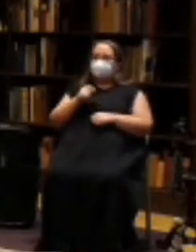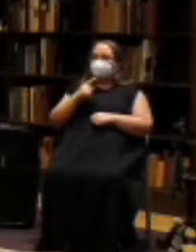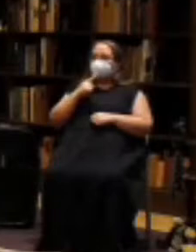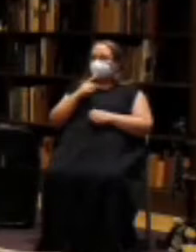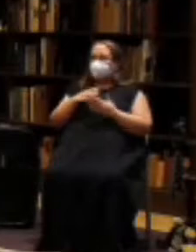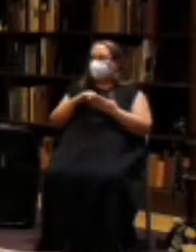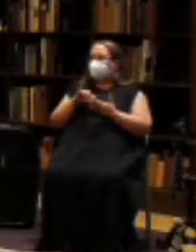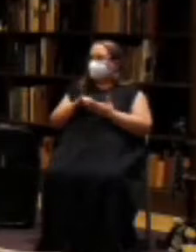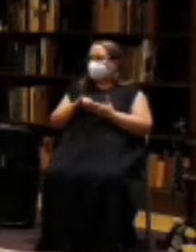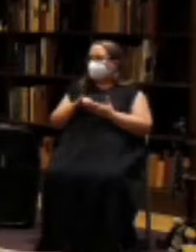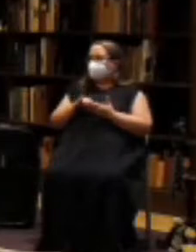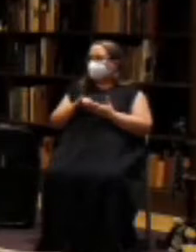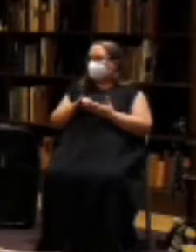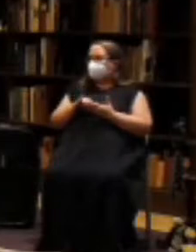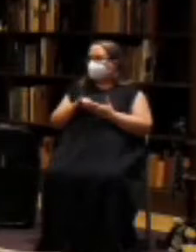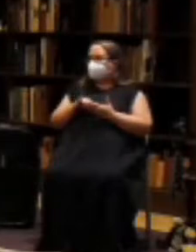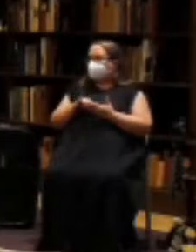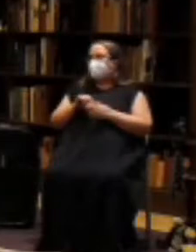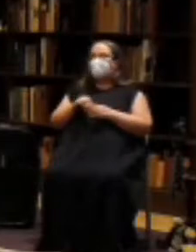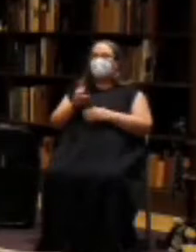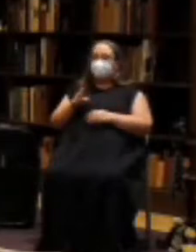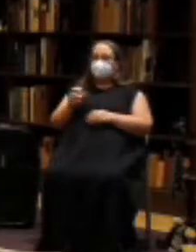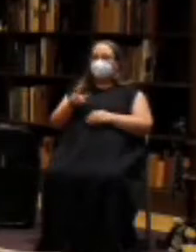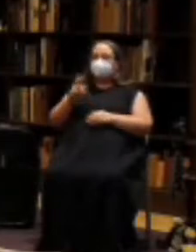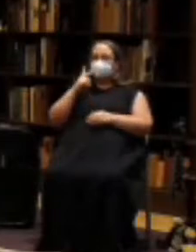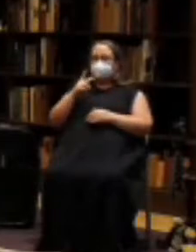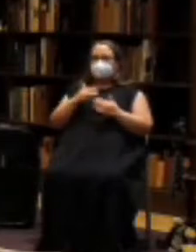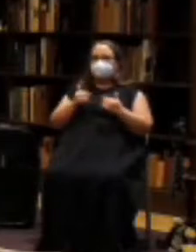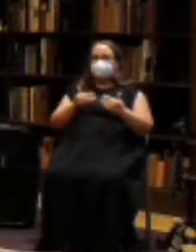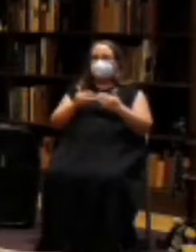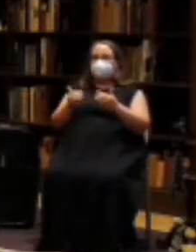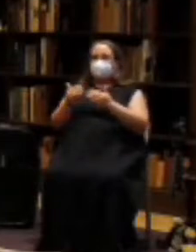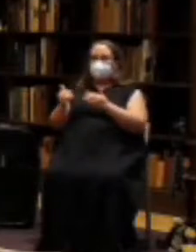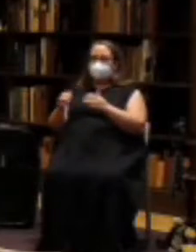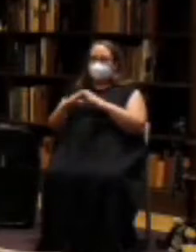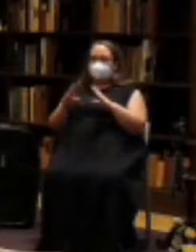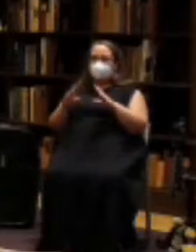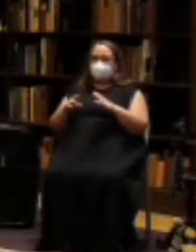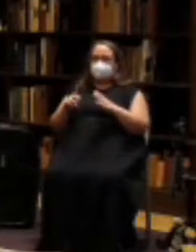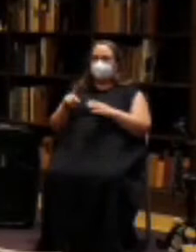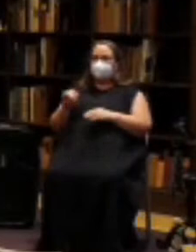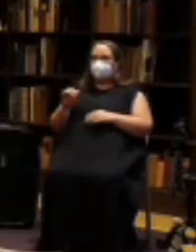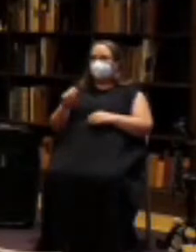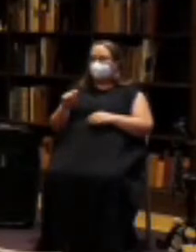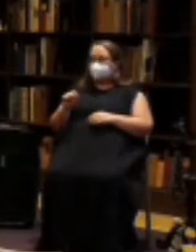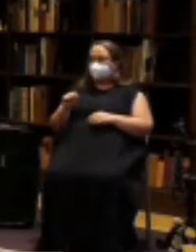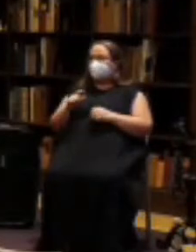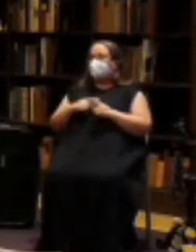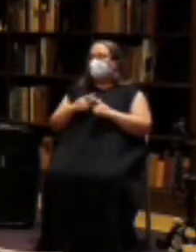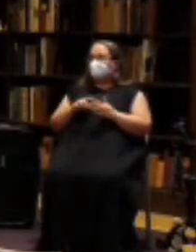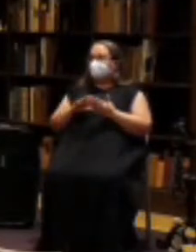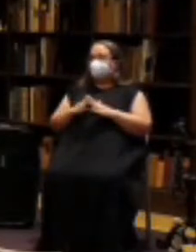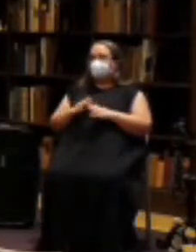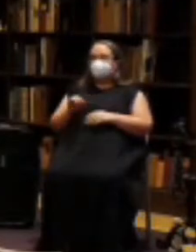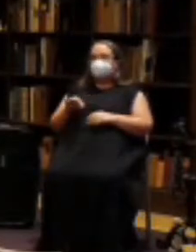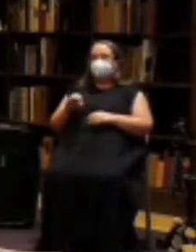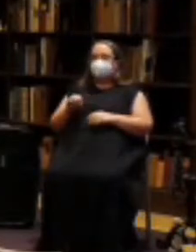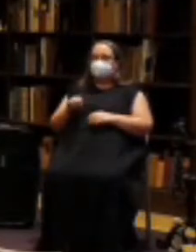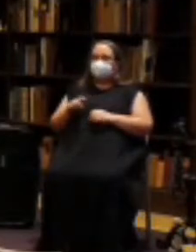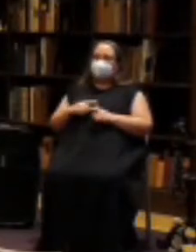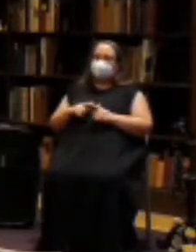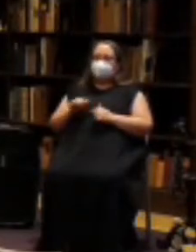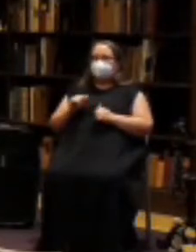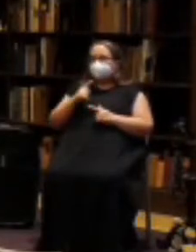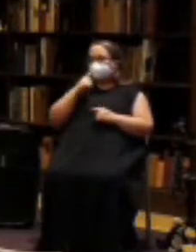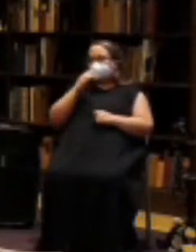of that, the fact that that in Baltimore, you see segregated housing projects, which become then spaces, which is